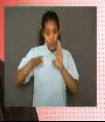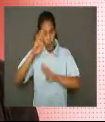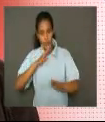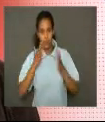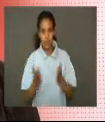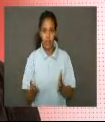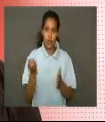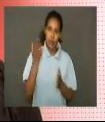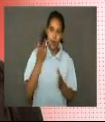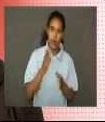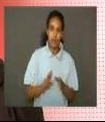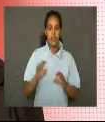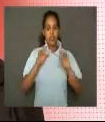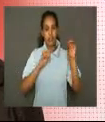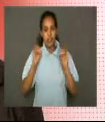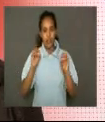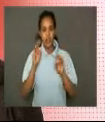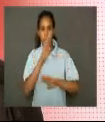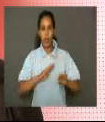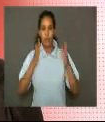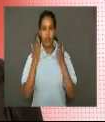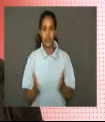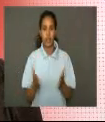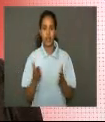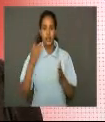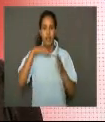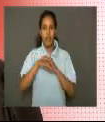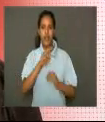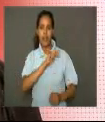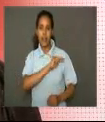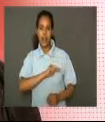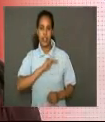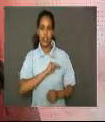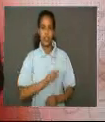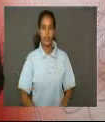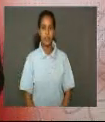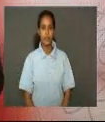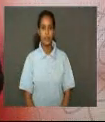biological or non-biological in nature.